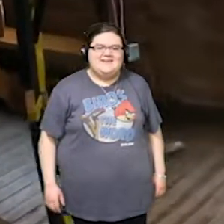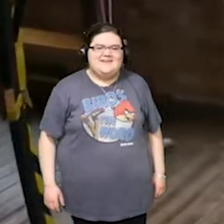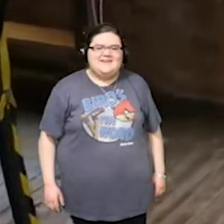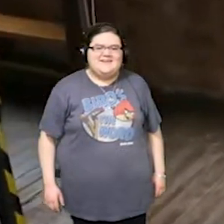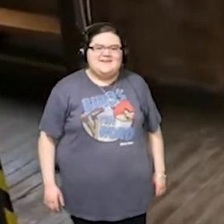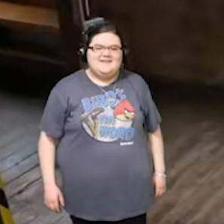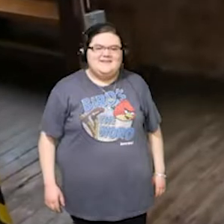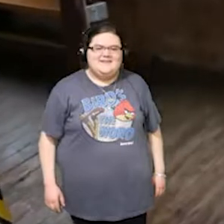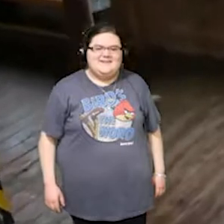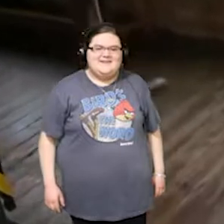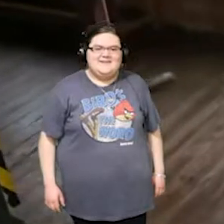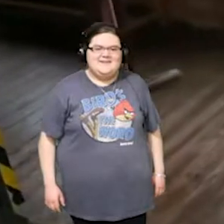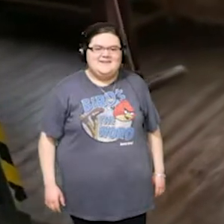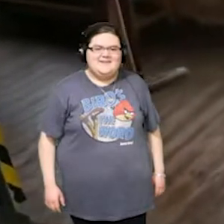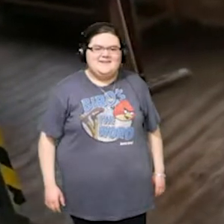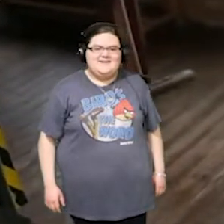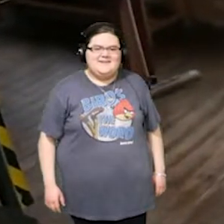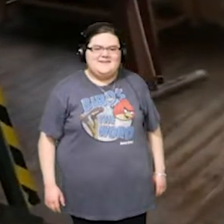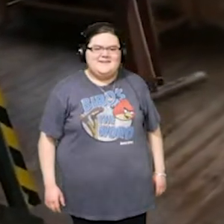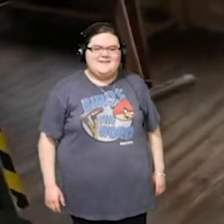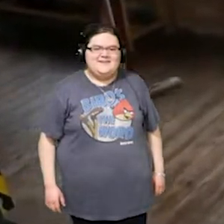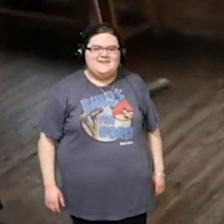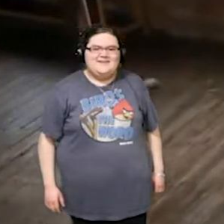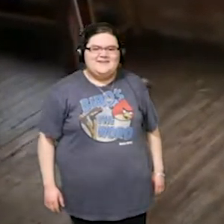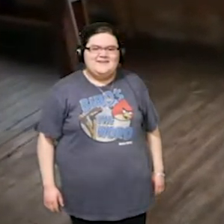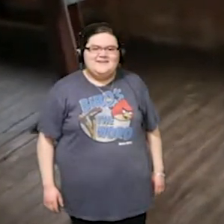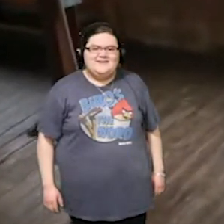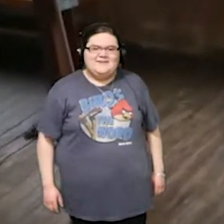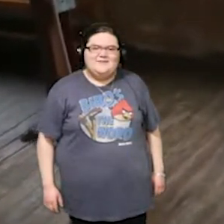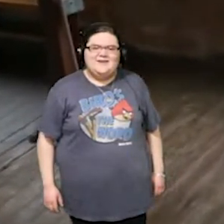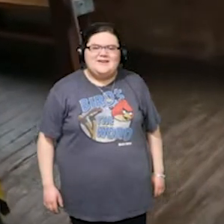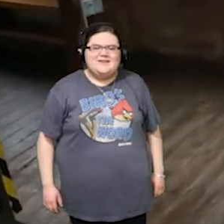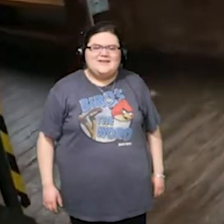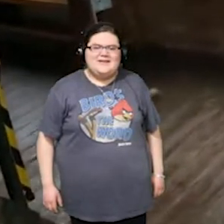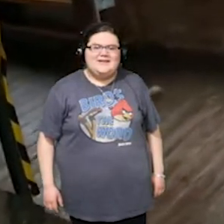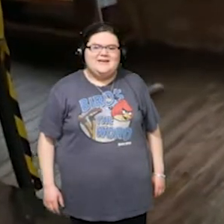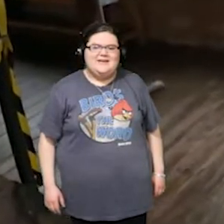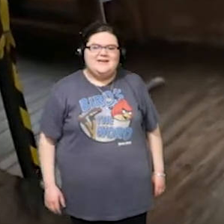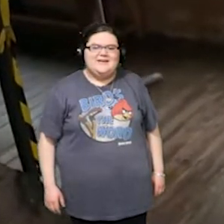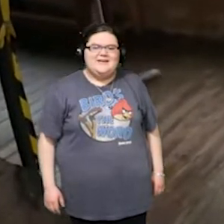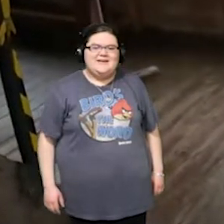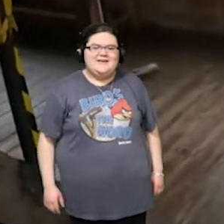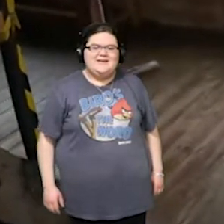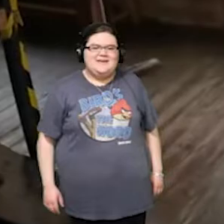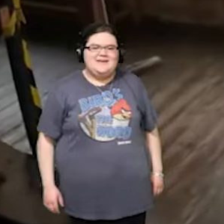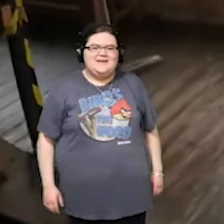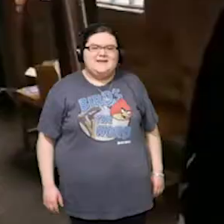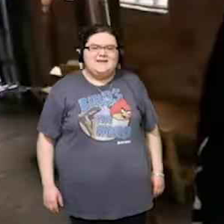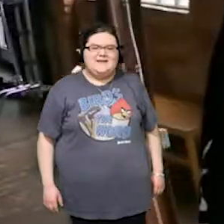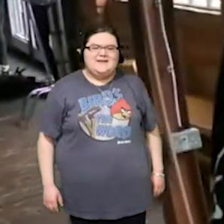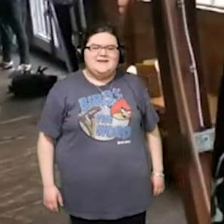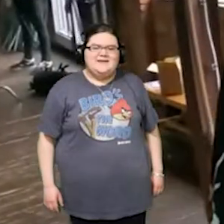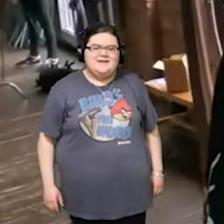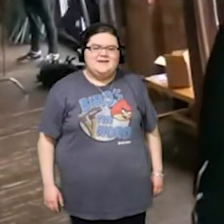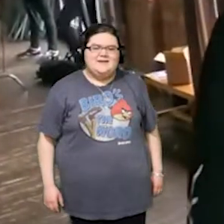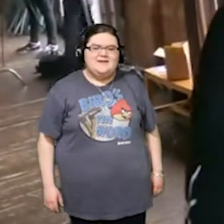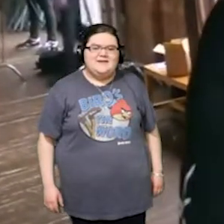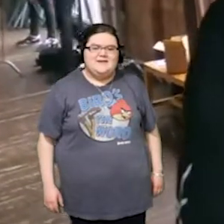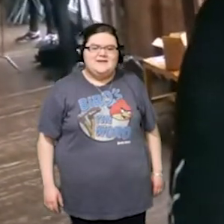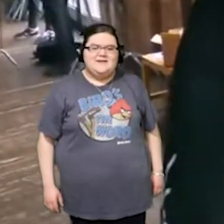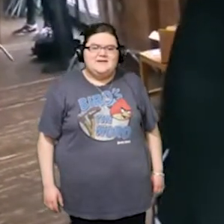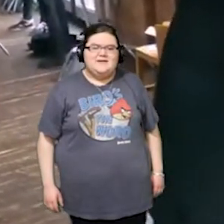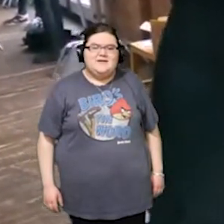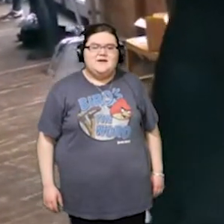You're having a laugh. I'm not, mate. 40 years, man. What is it? What's inside of it? This is the